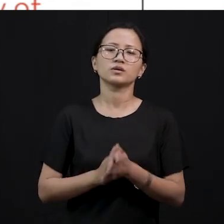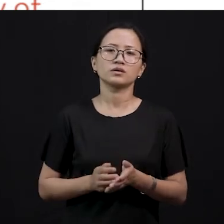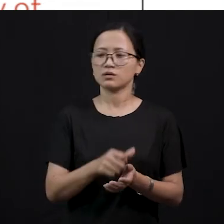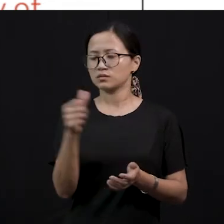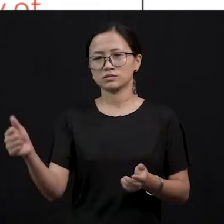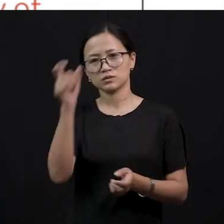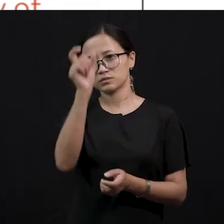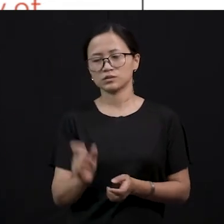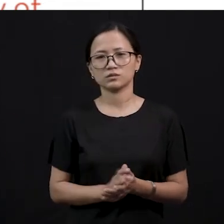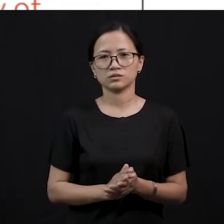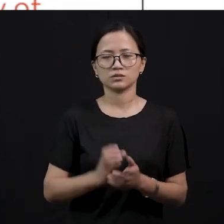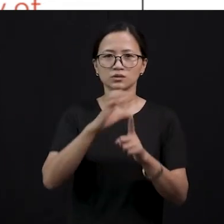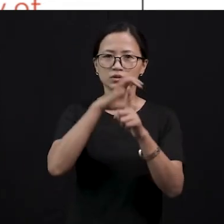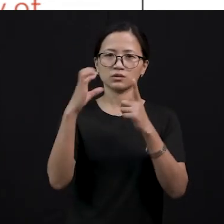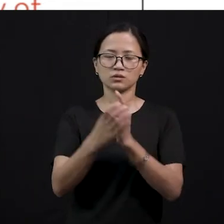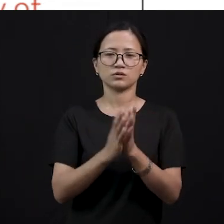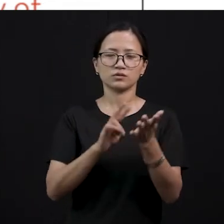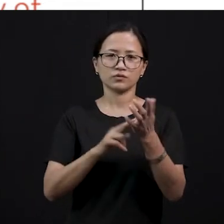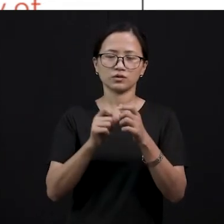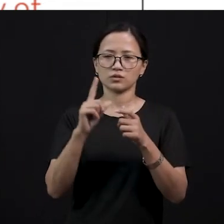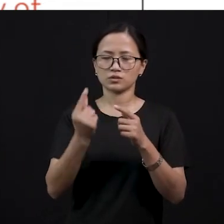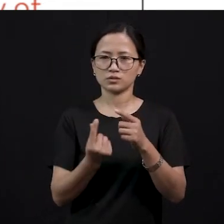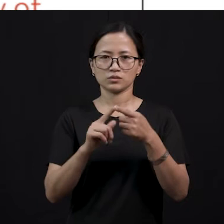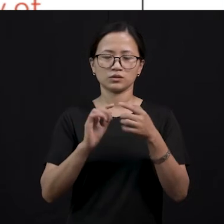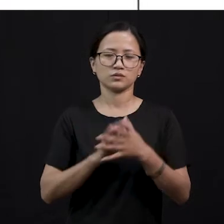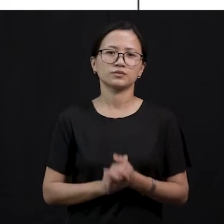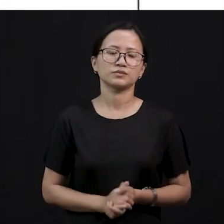with all his cultural values intact.